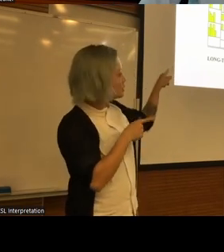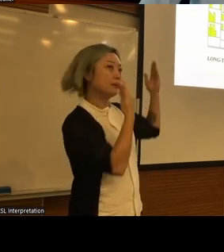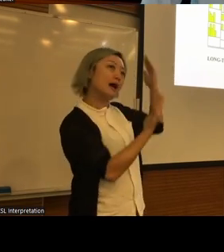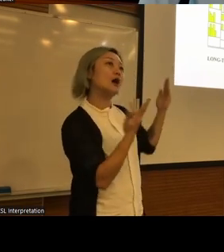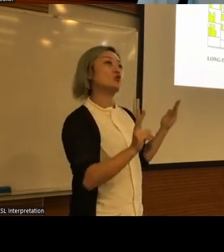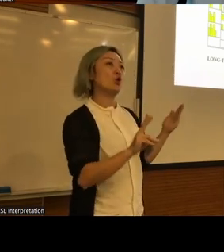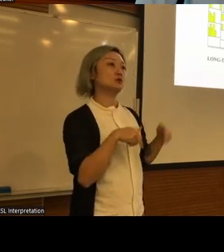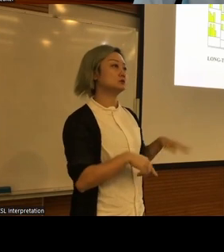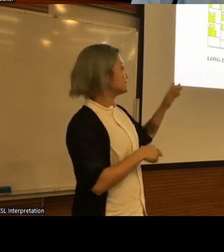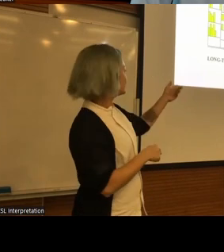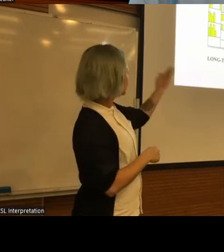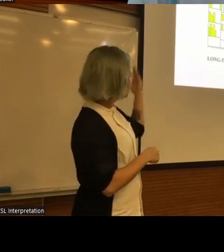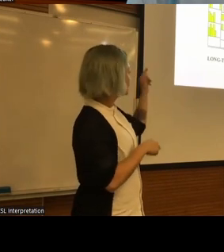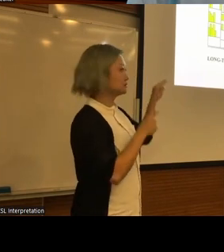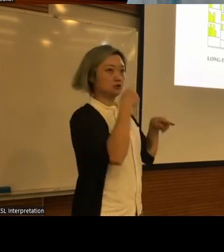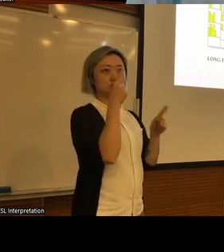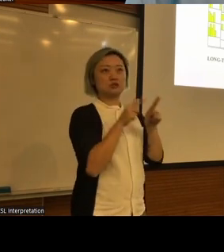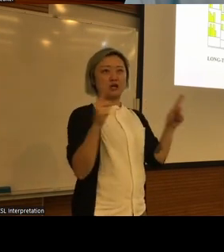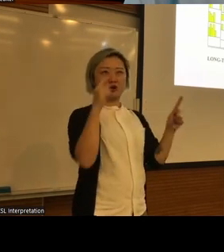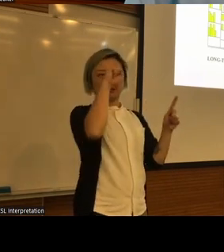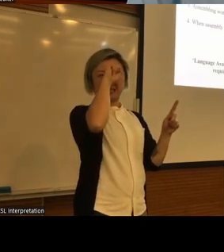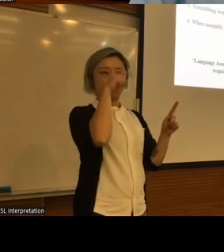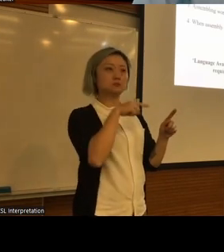that would need electricity, so it needs processing capacity.